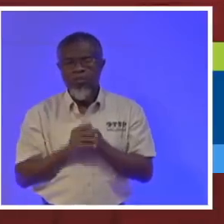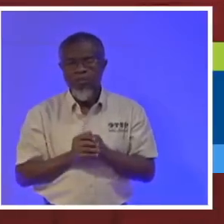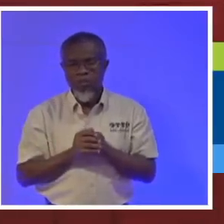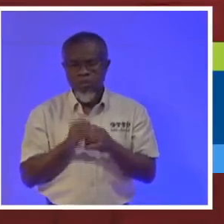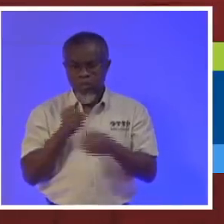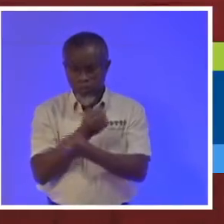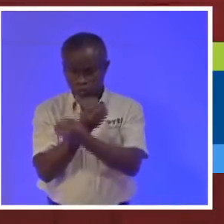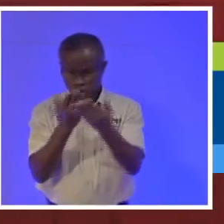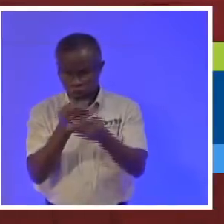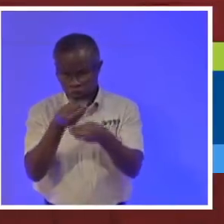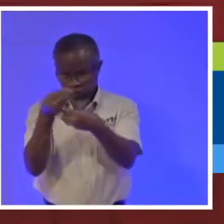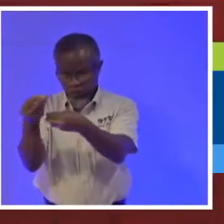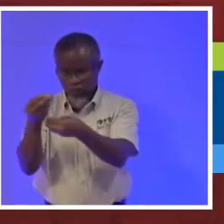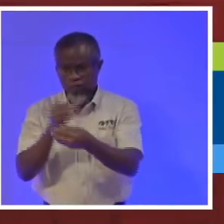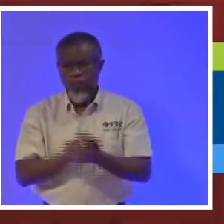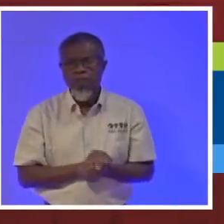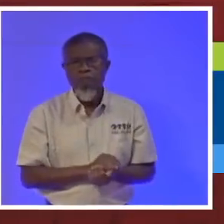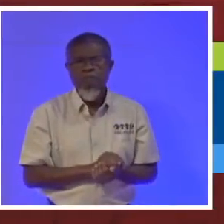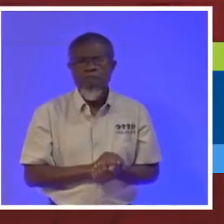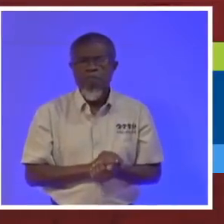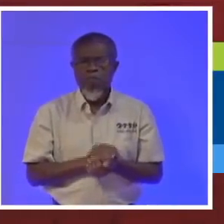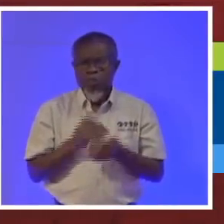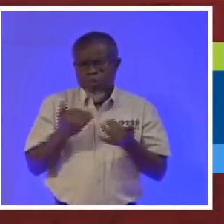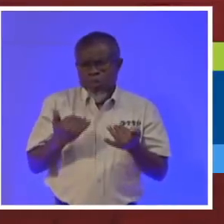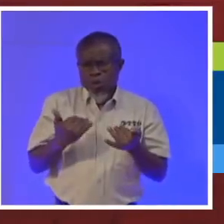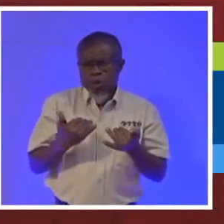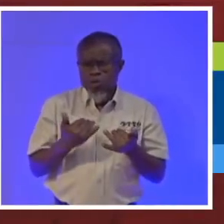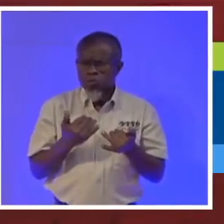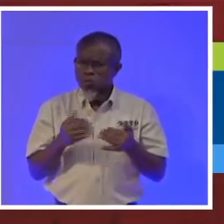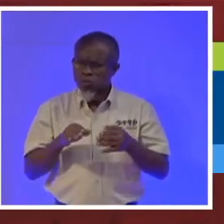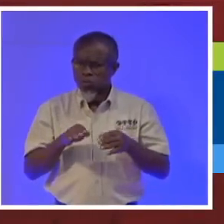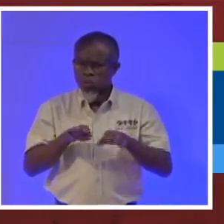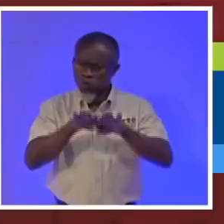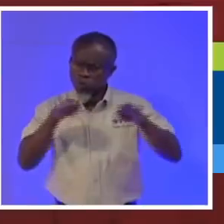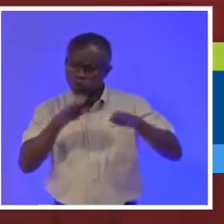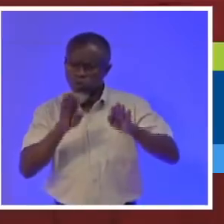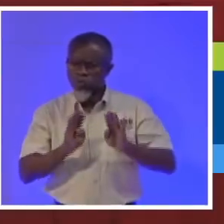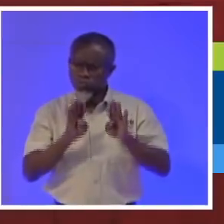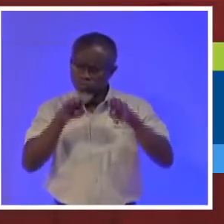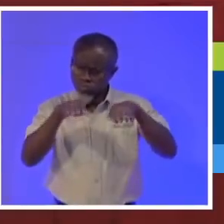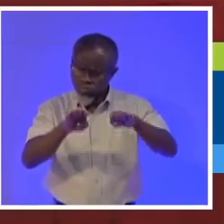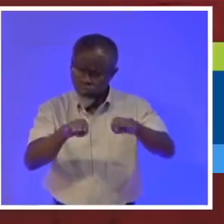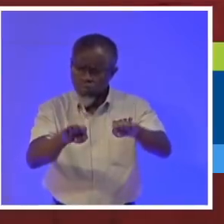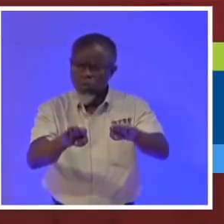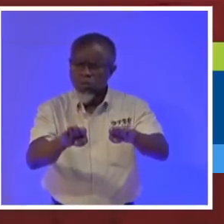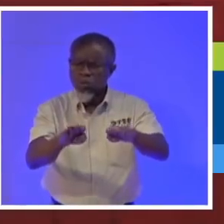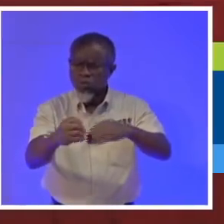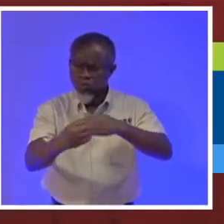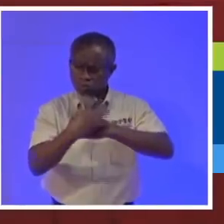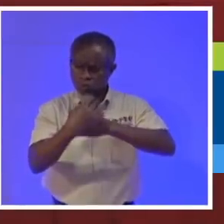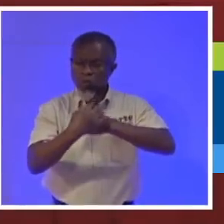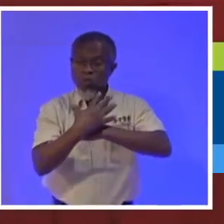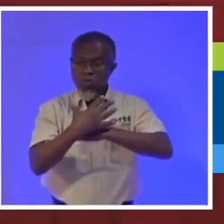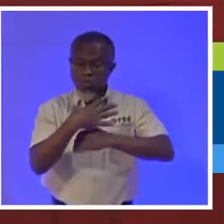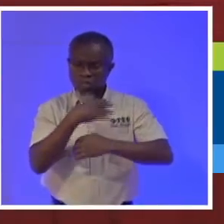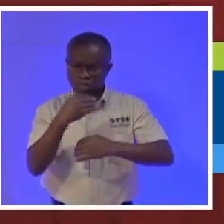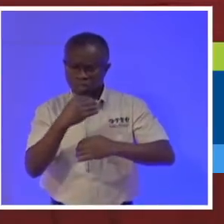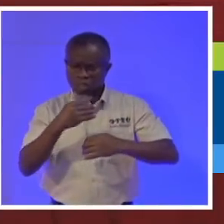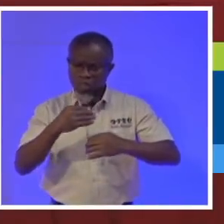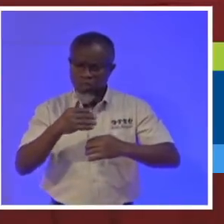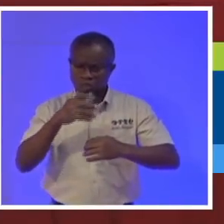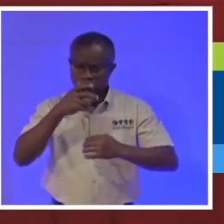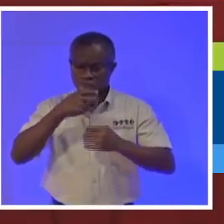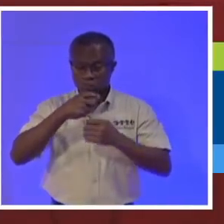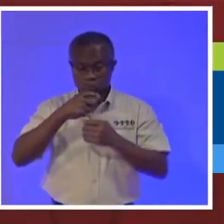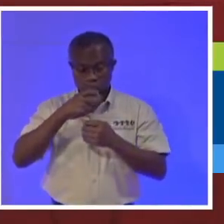Tobago and the concerns of reef tour operators in light of Tobago's tourism thrust? Thank you. I think that one falls